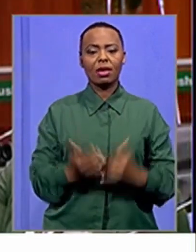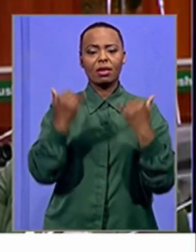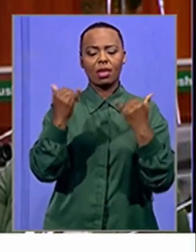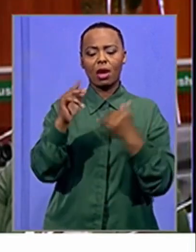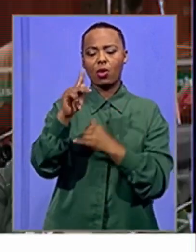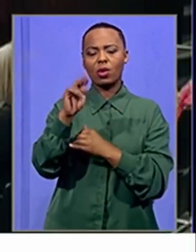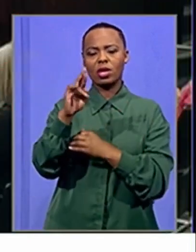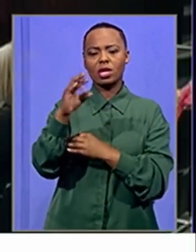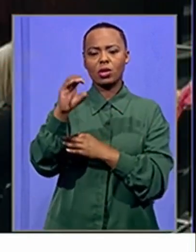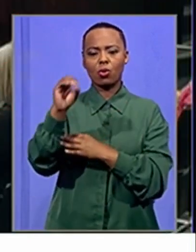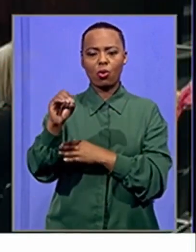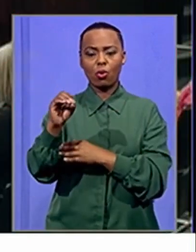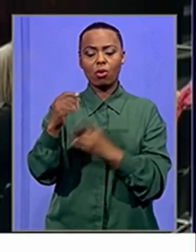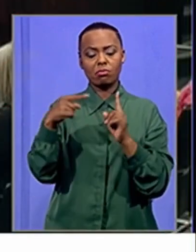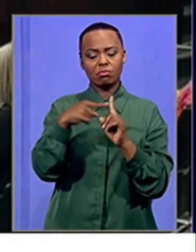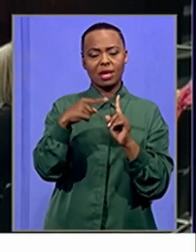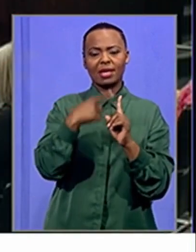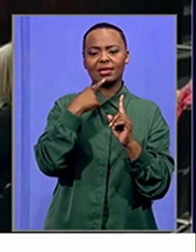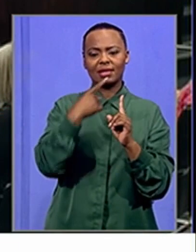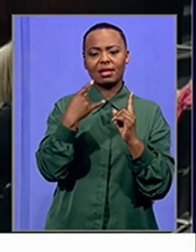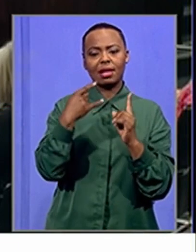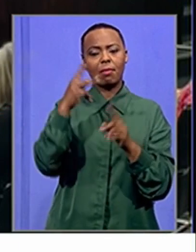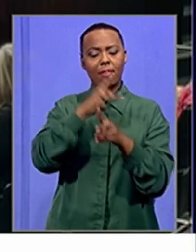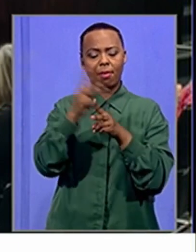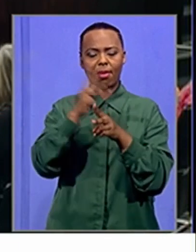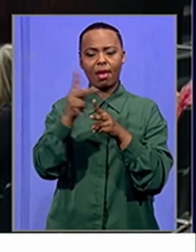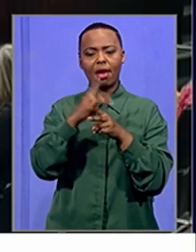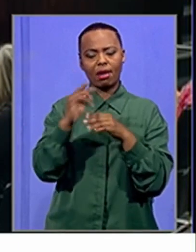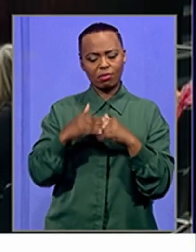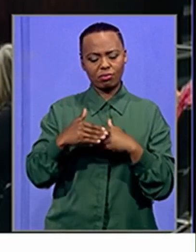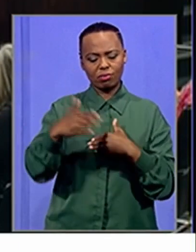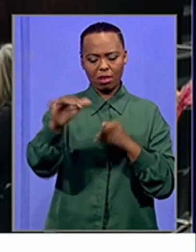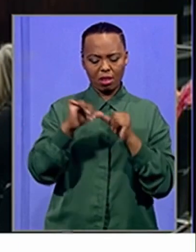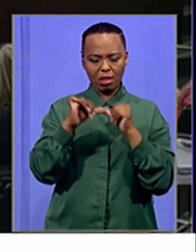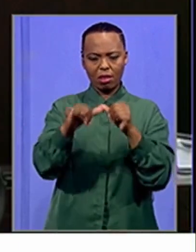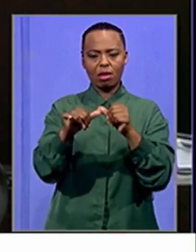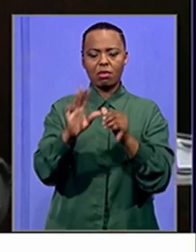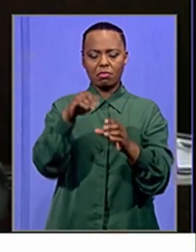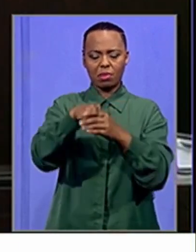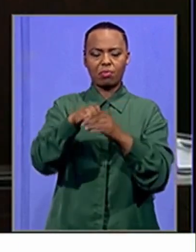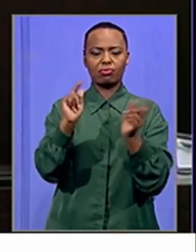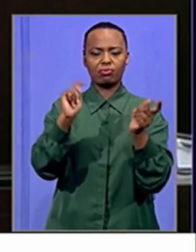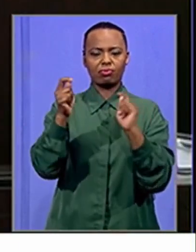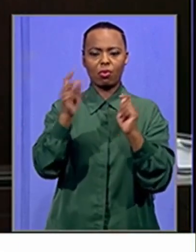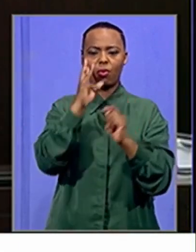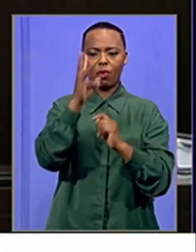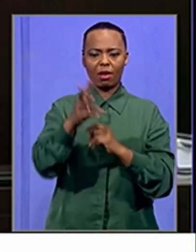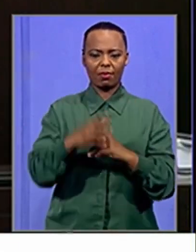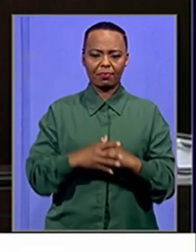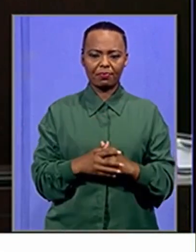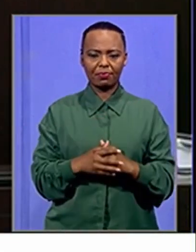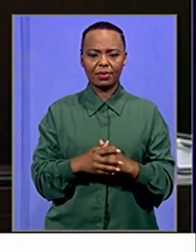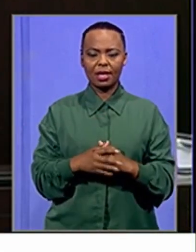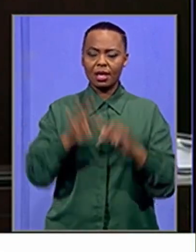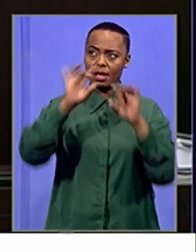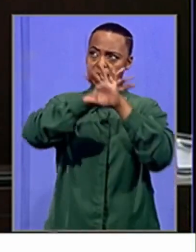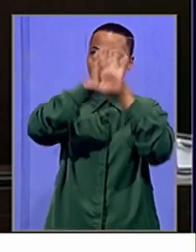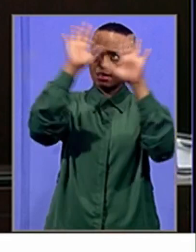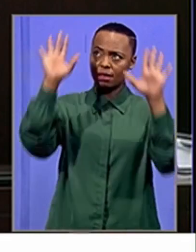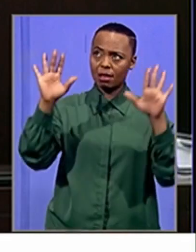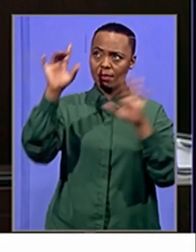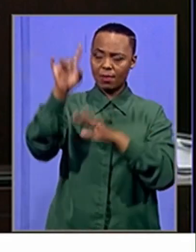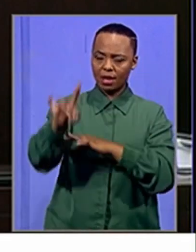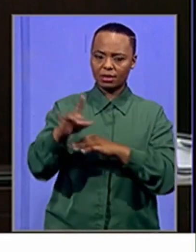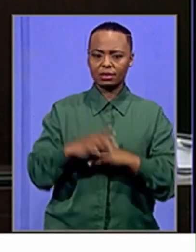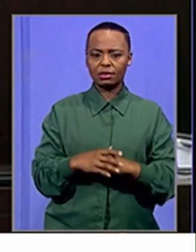khiro, Mopresidente o re leano leo le tlilo tswela pele molemong wa diphetoho. Let's be clear. The whole concept